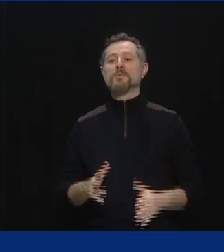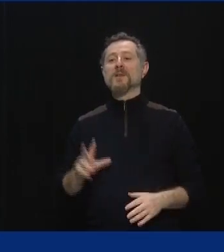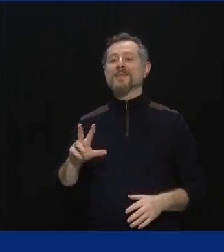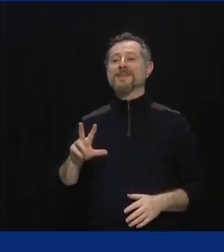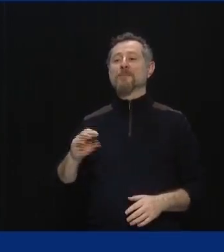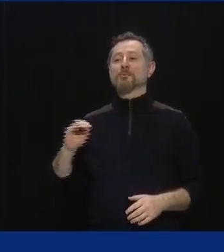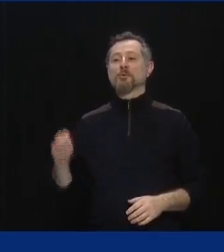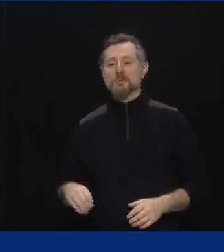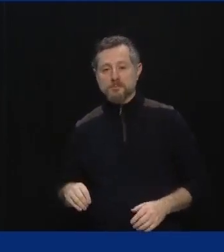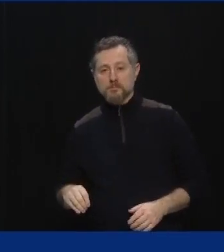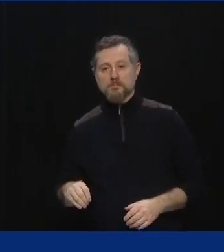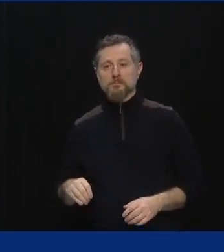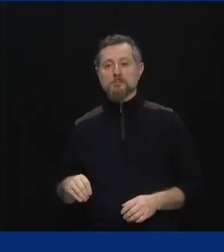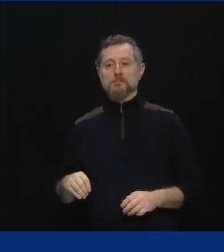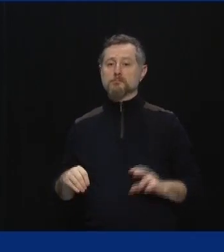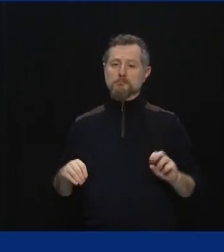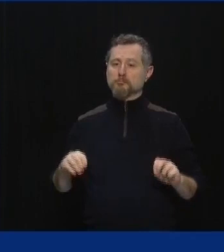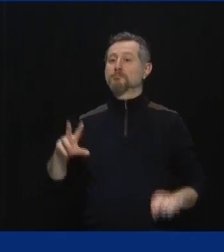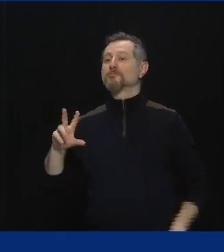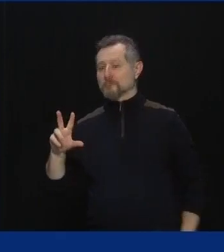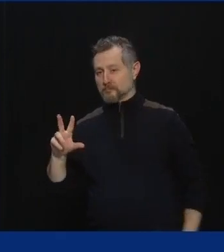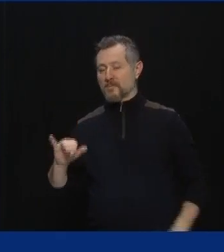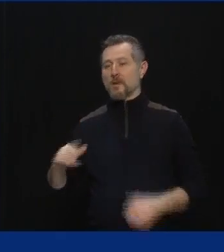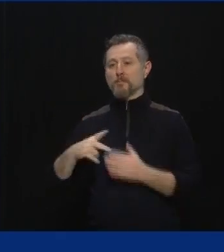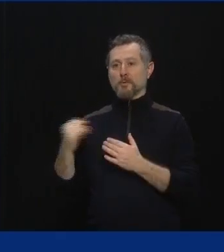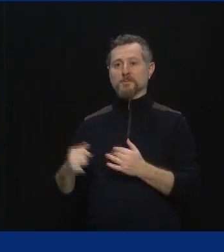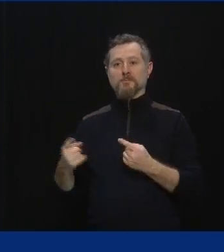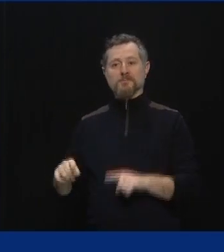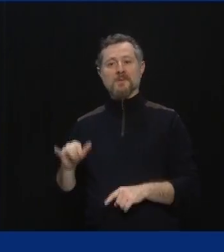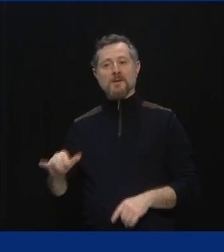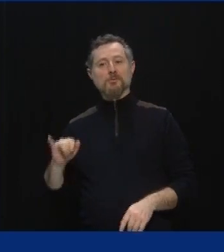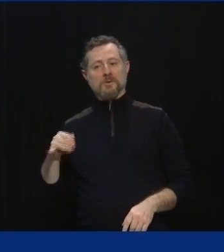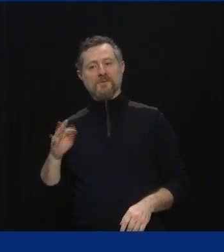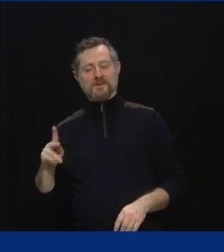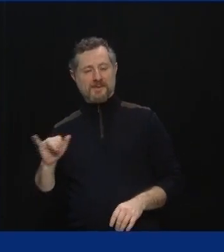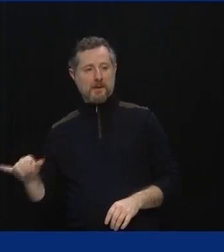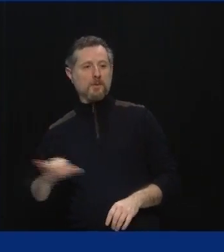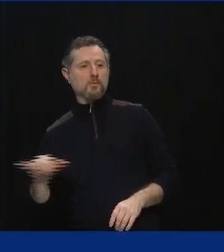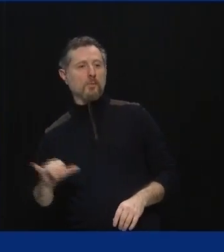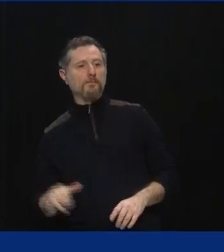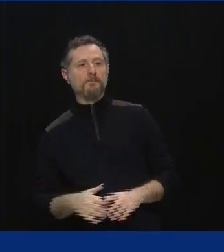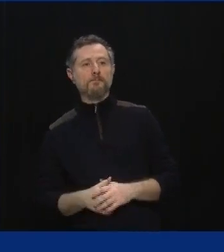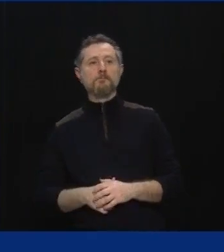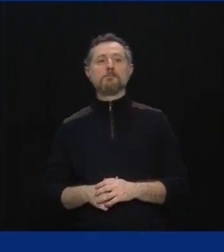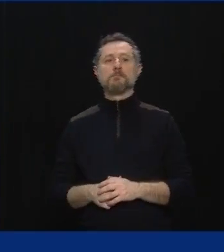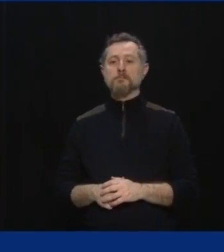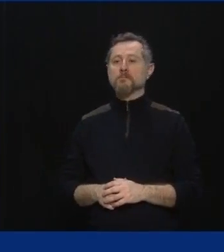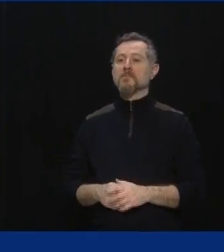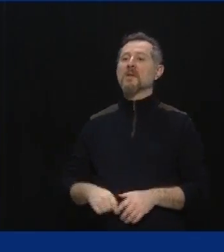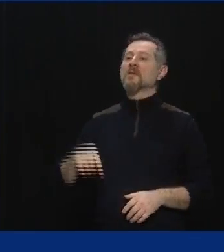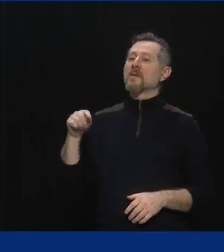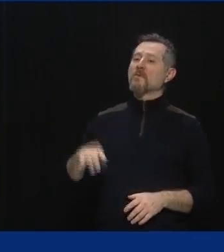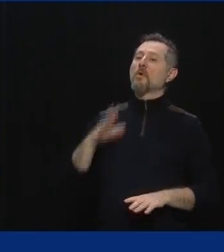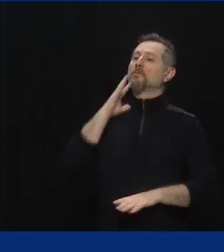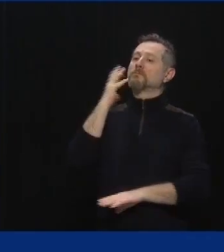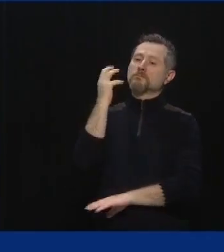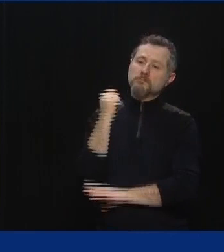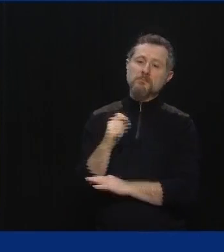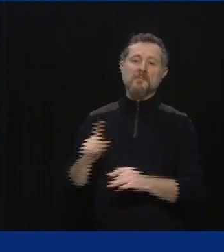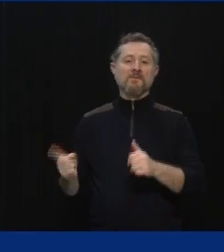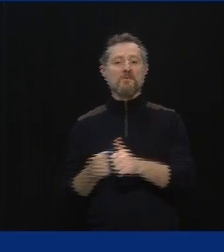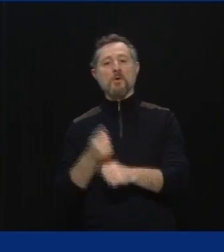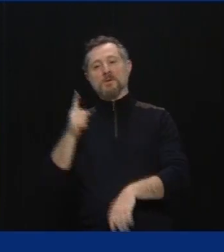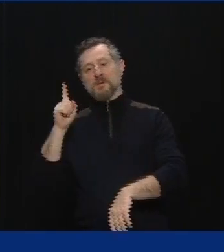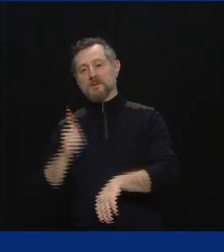equity interests and the other project that's happening at JFK also. Landmark, first time leading the